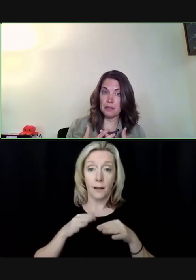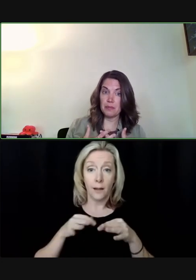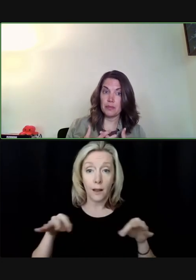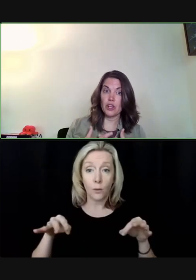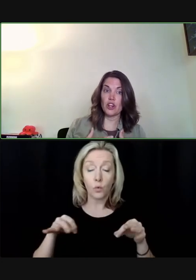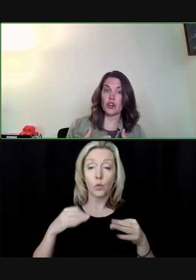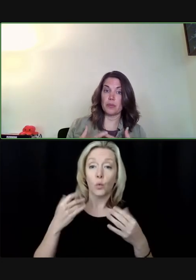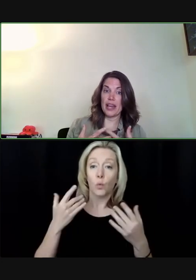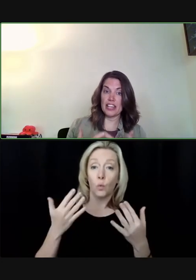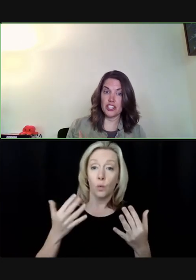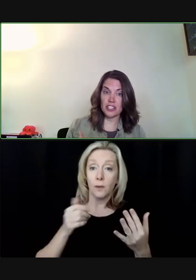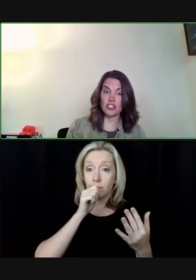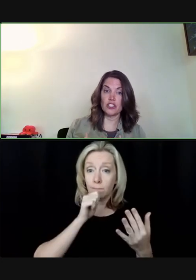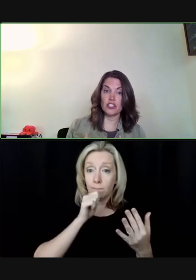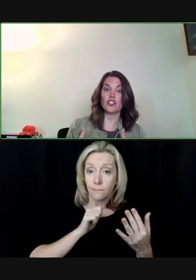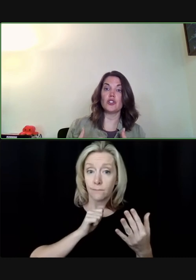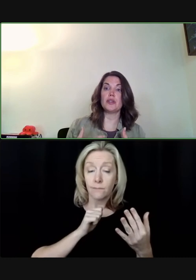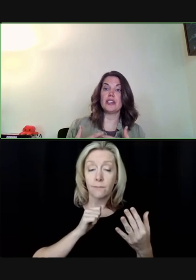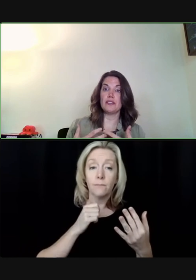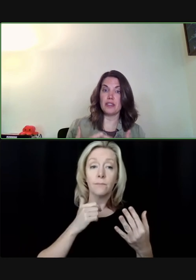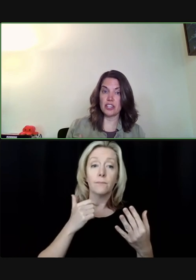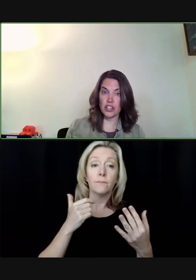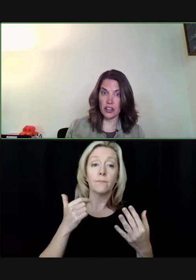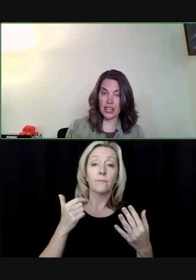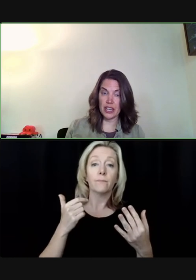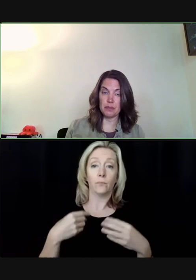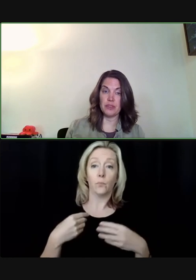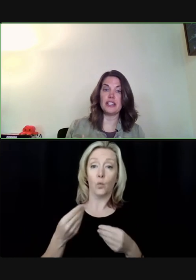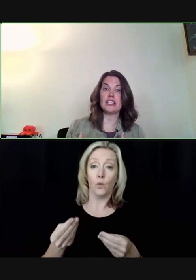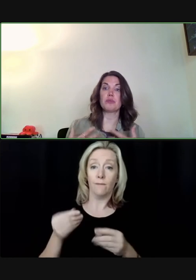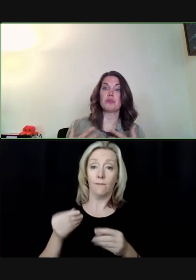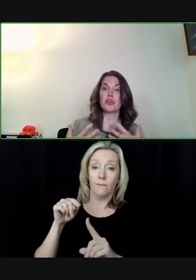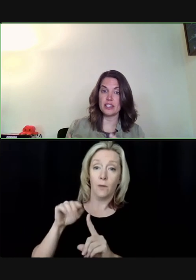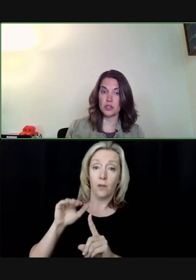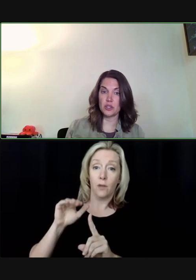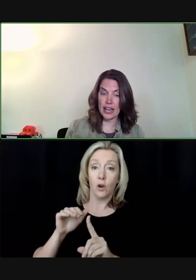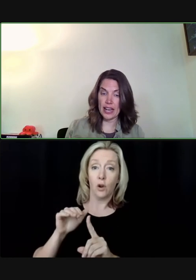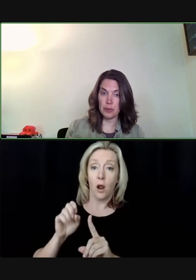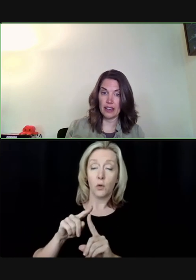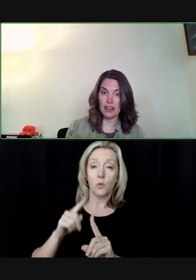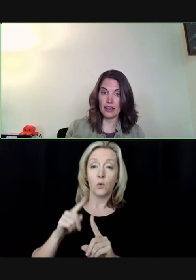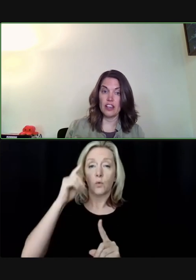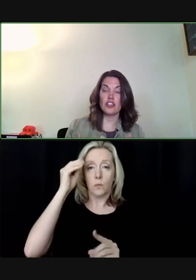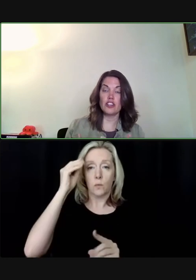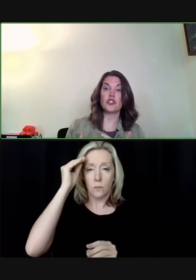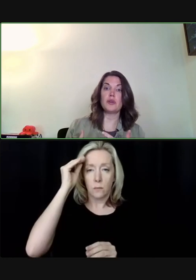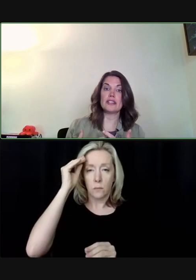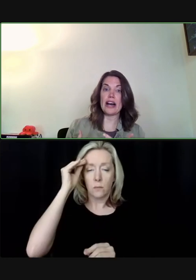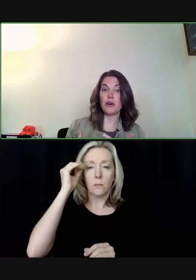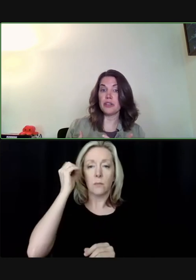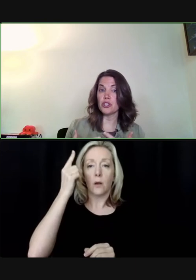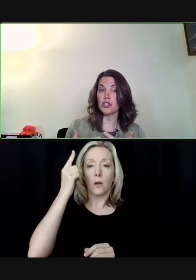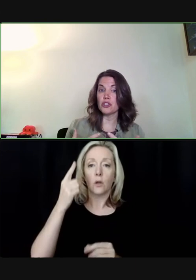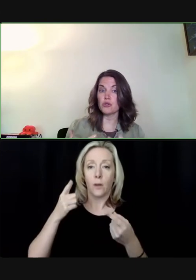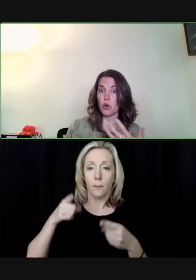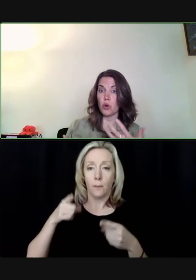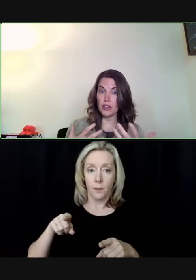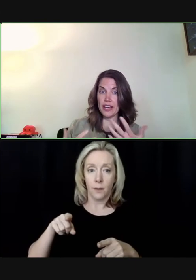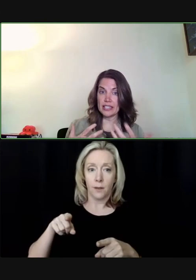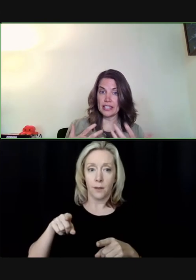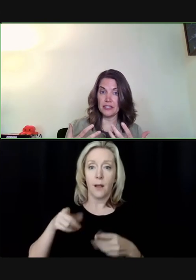wait time, her patience to give that child the time that they need to process what's happening, to allow them